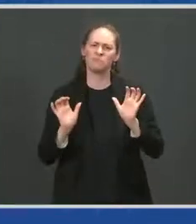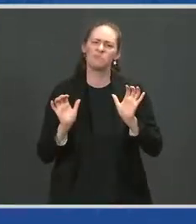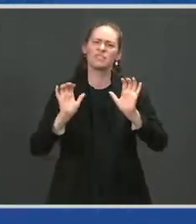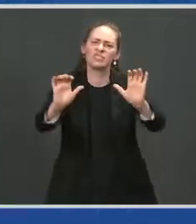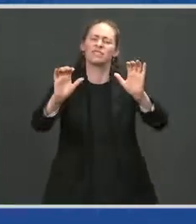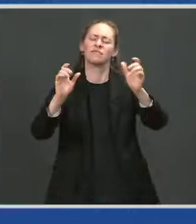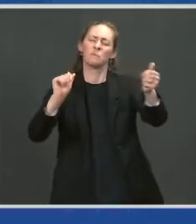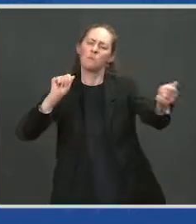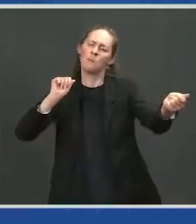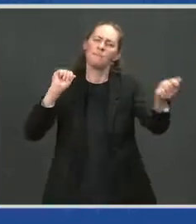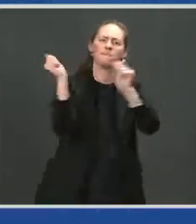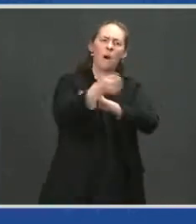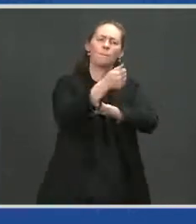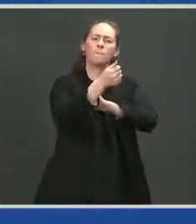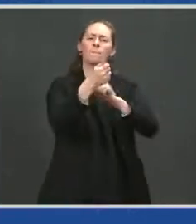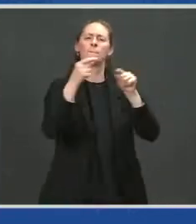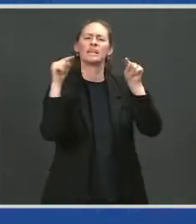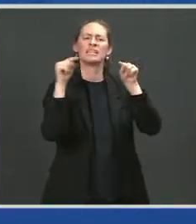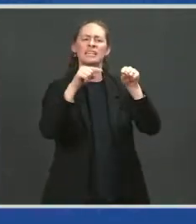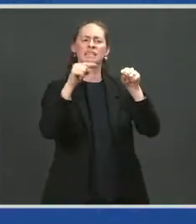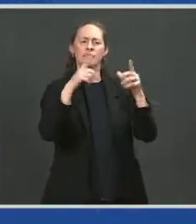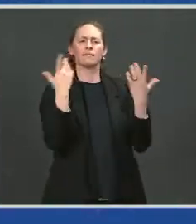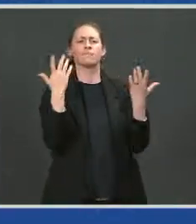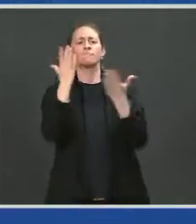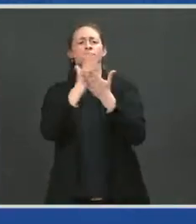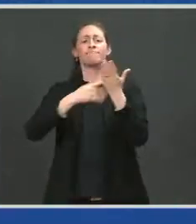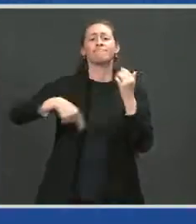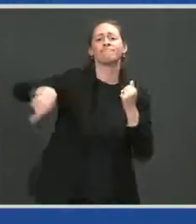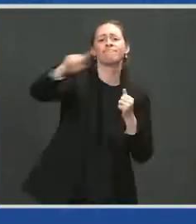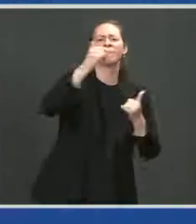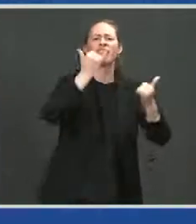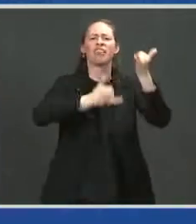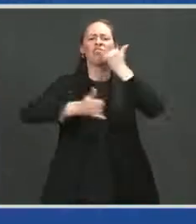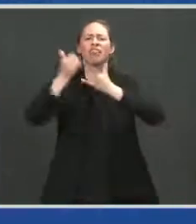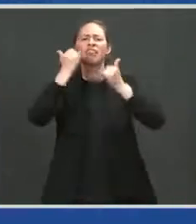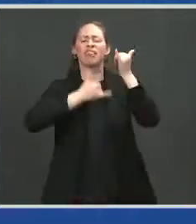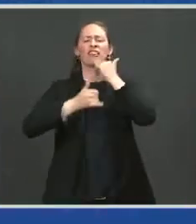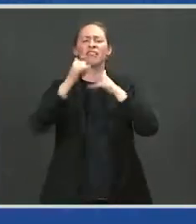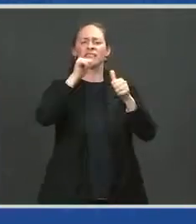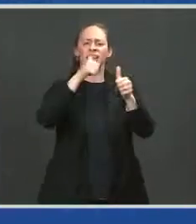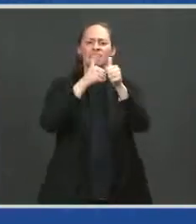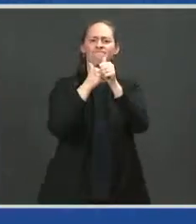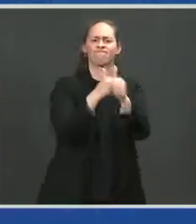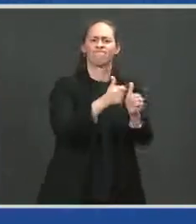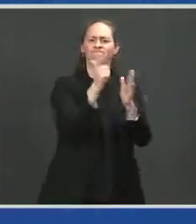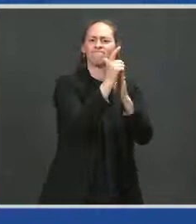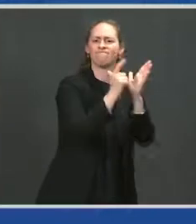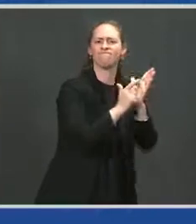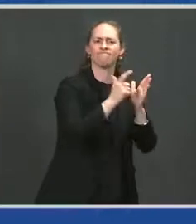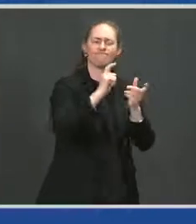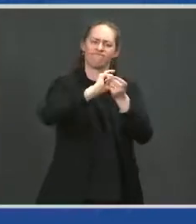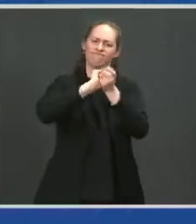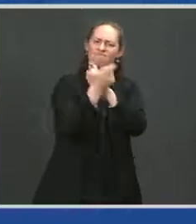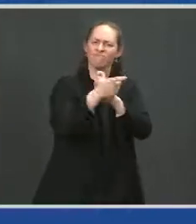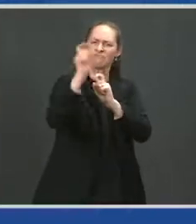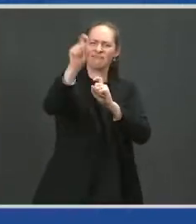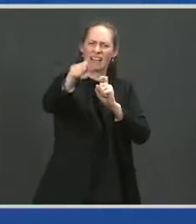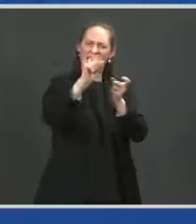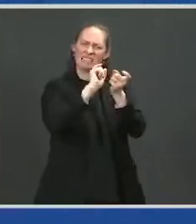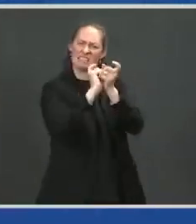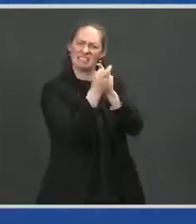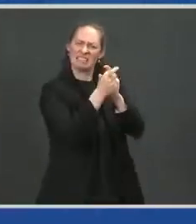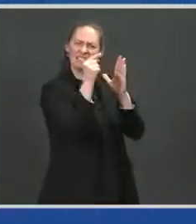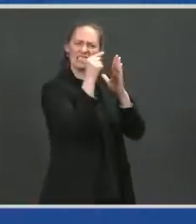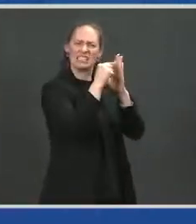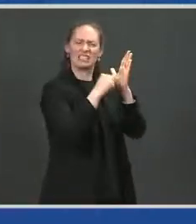out unconstitutional policing and reform our criminal justice system, and they deserve to be